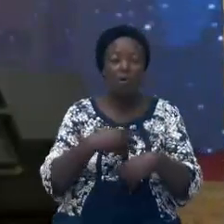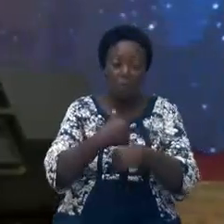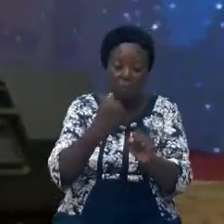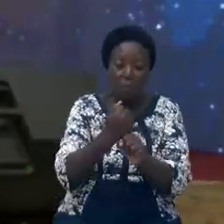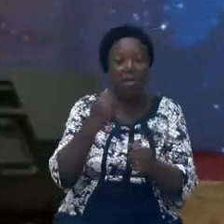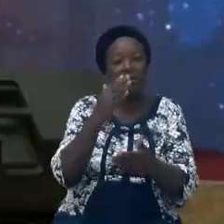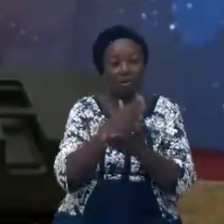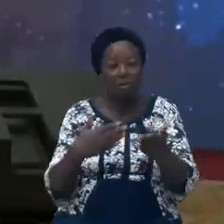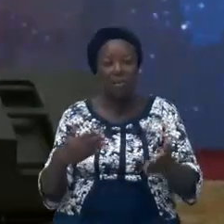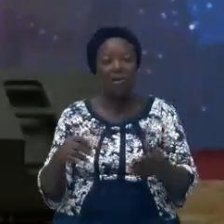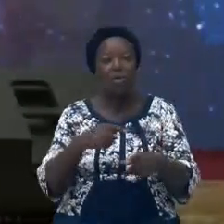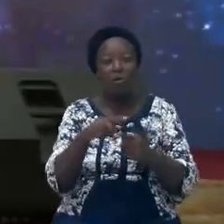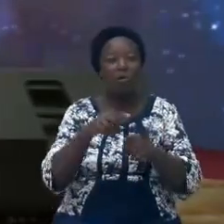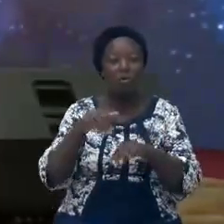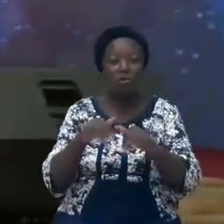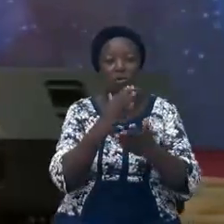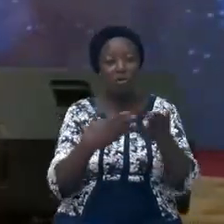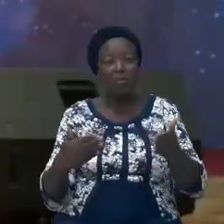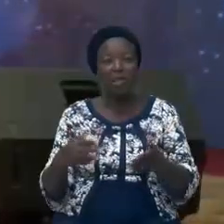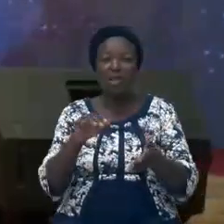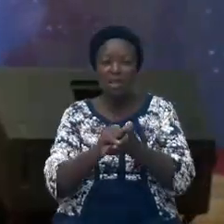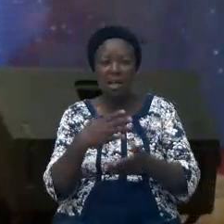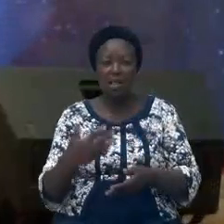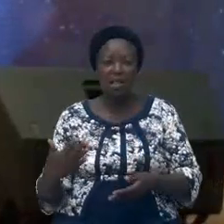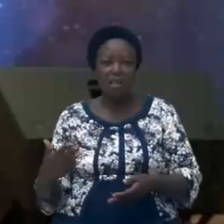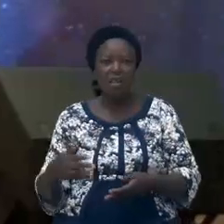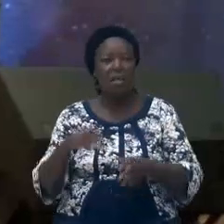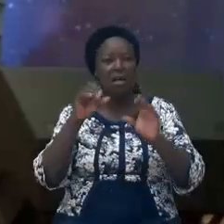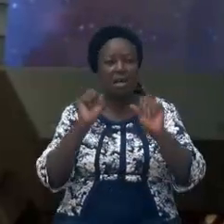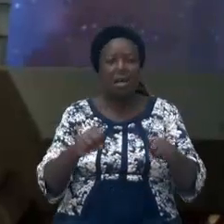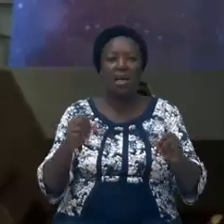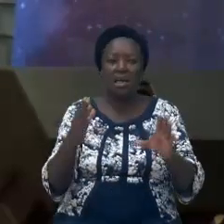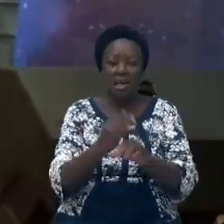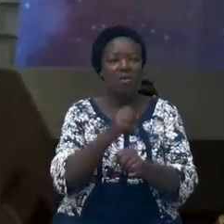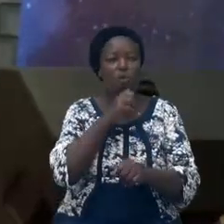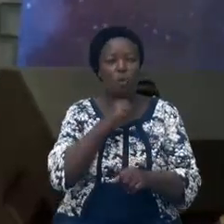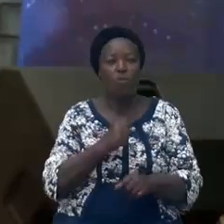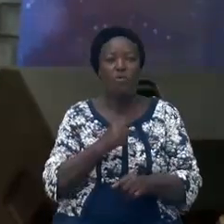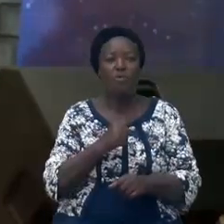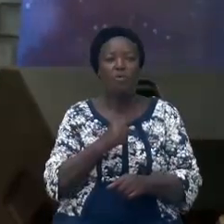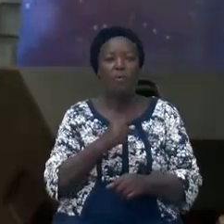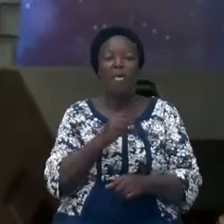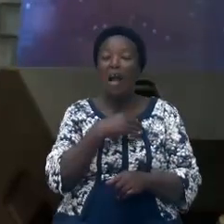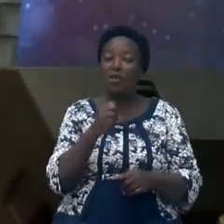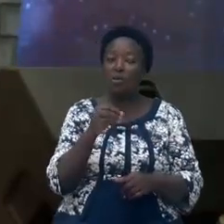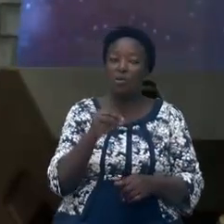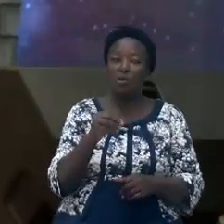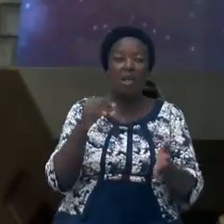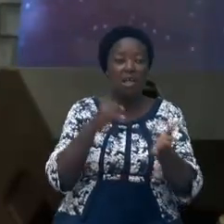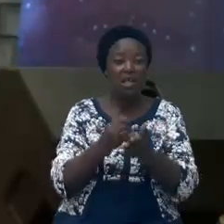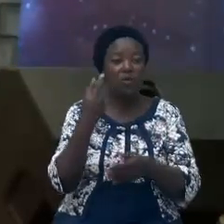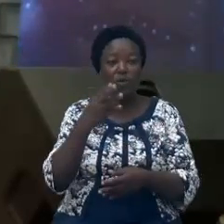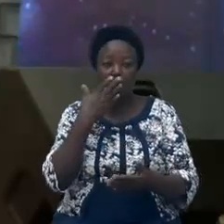something, when we fabricate something, when we do something, nothing can